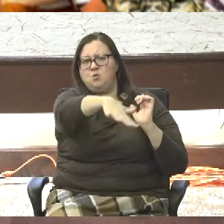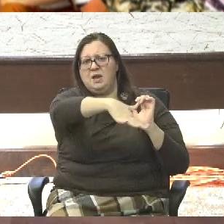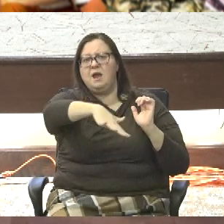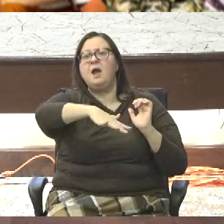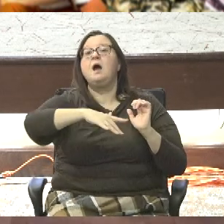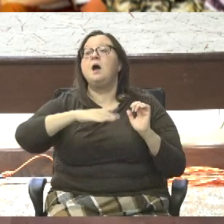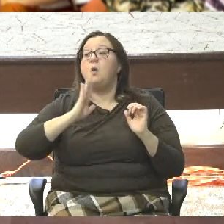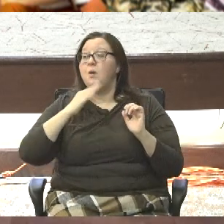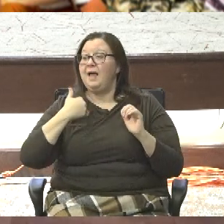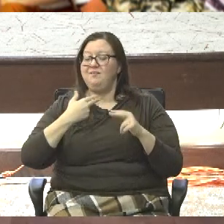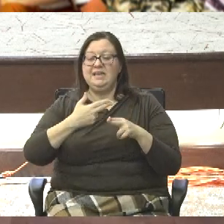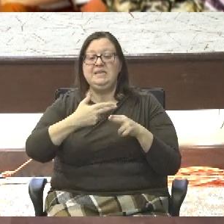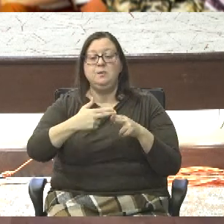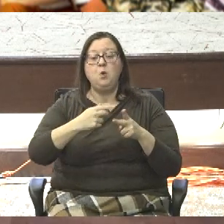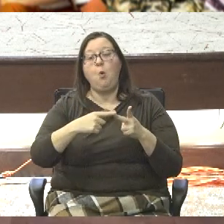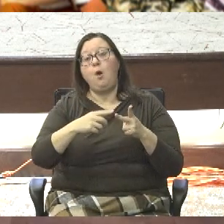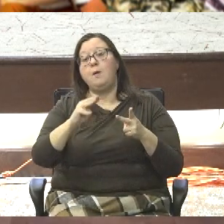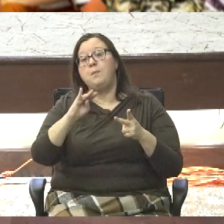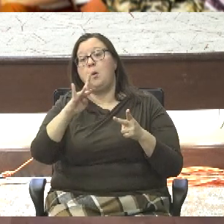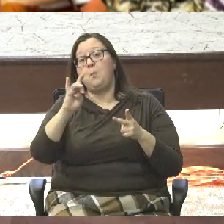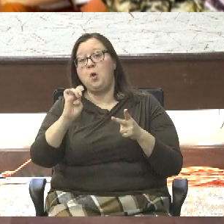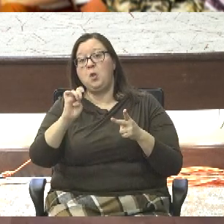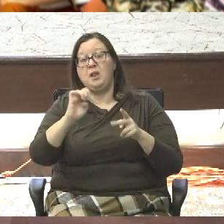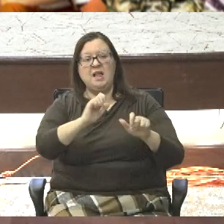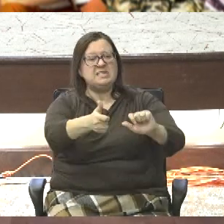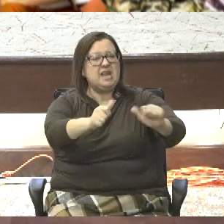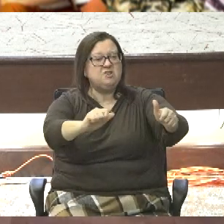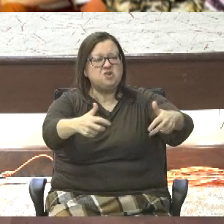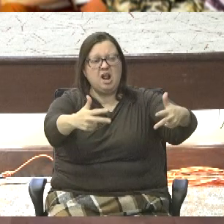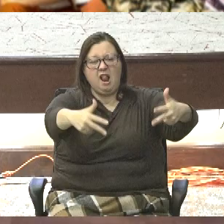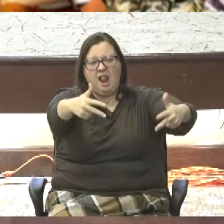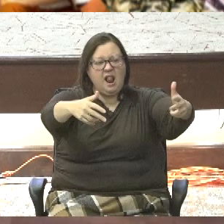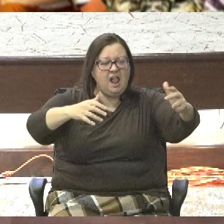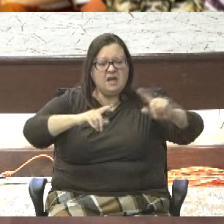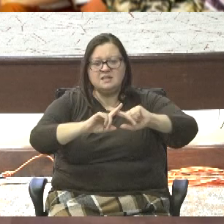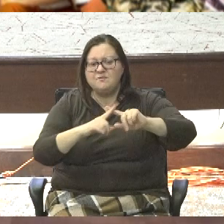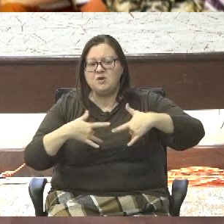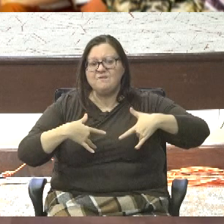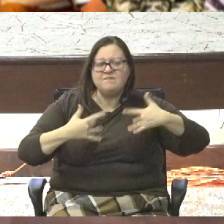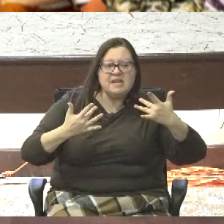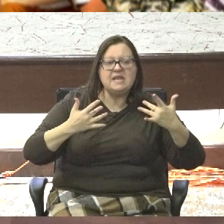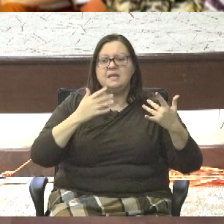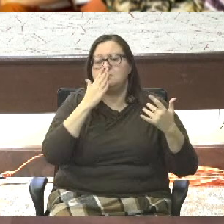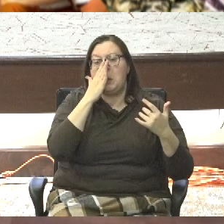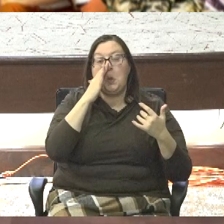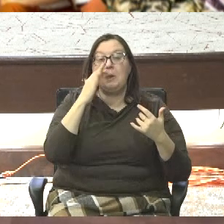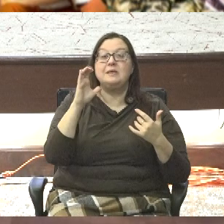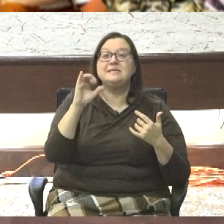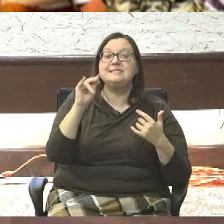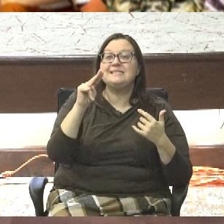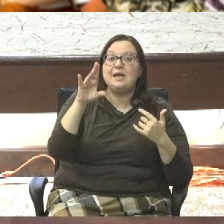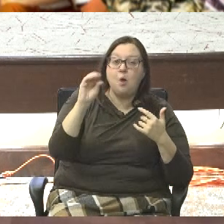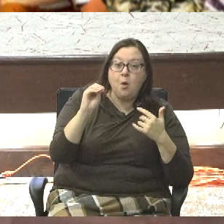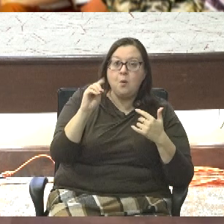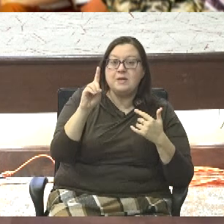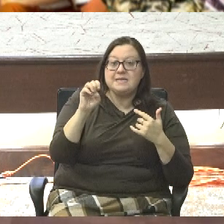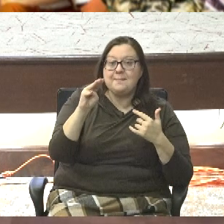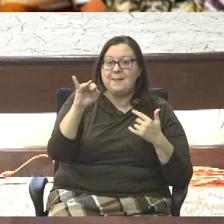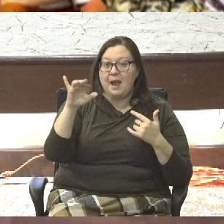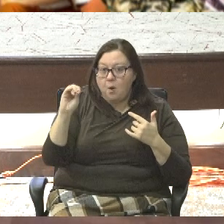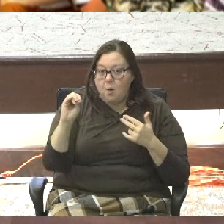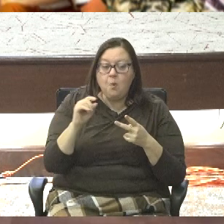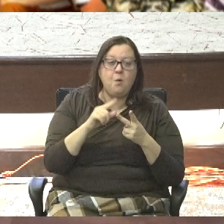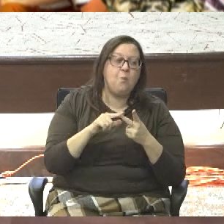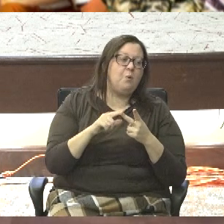in temporary or mobile staging, host different styles of event, whether that be for a Cinco de Mayo or Fiesta Patrias, or